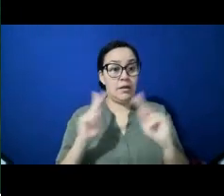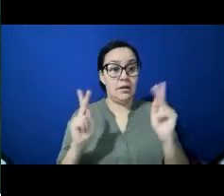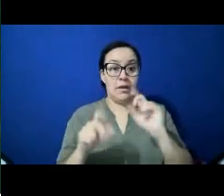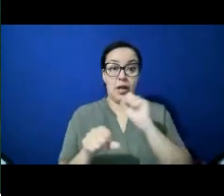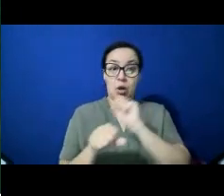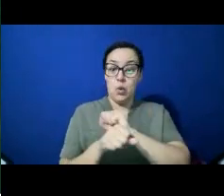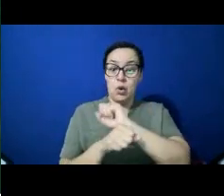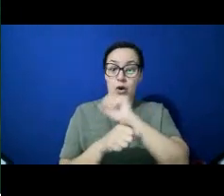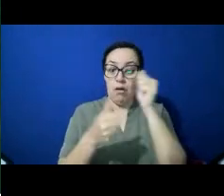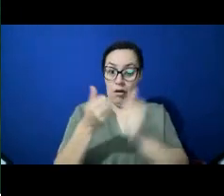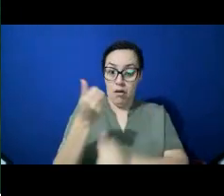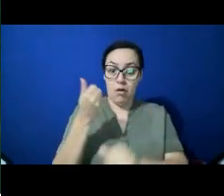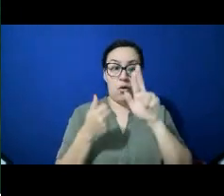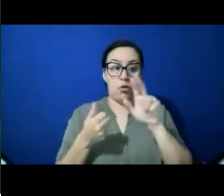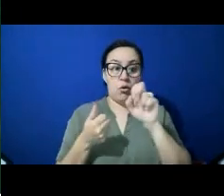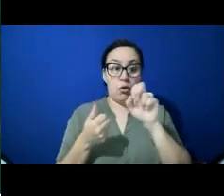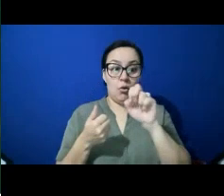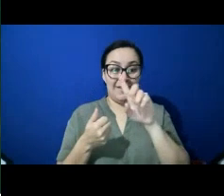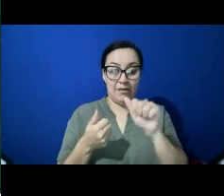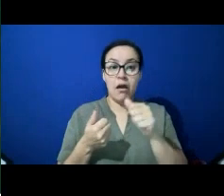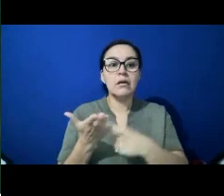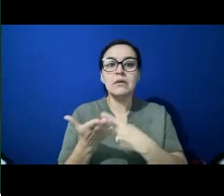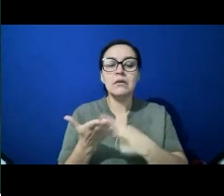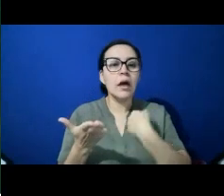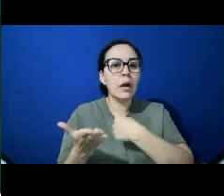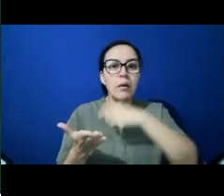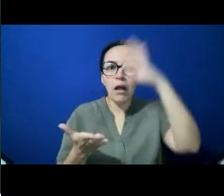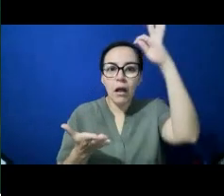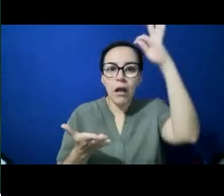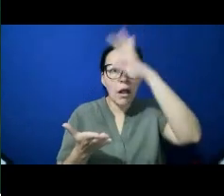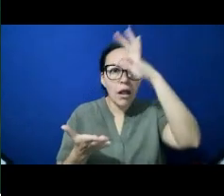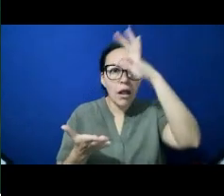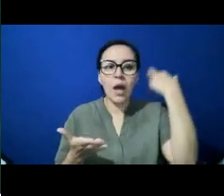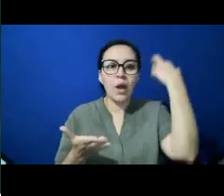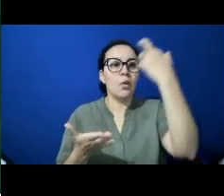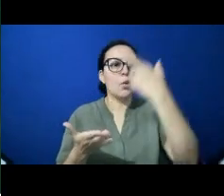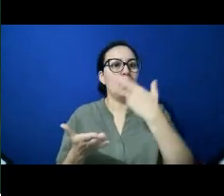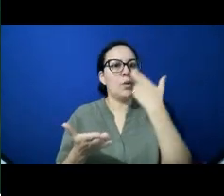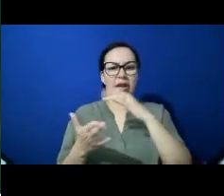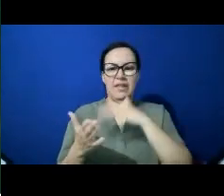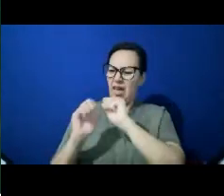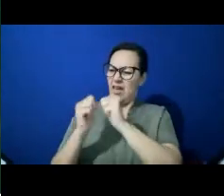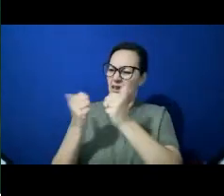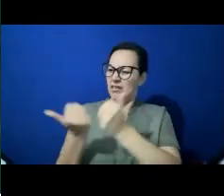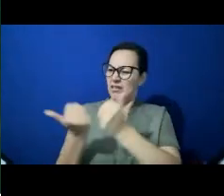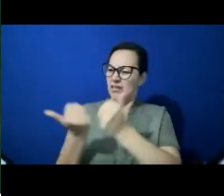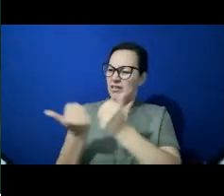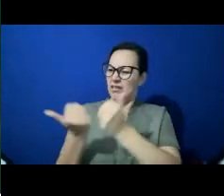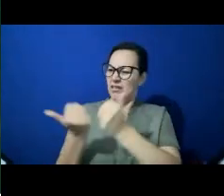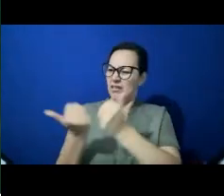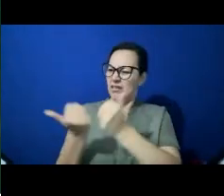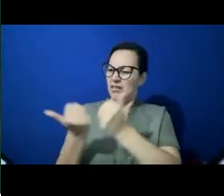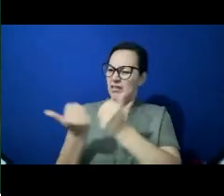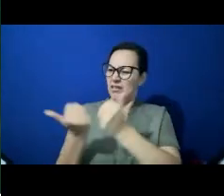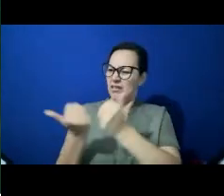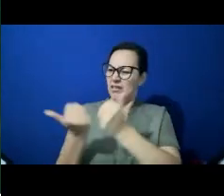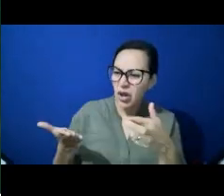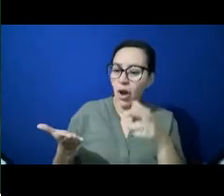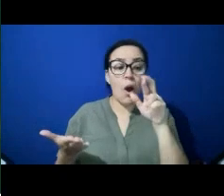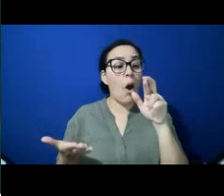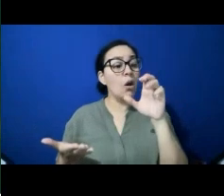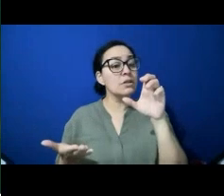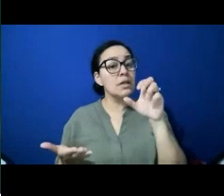the USDA. We also need to know what our sister agencies have. So